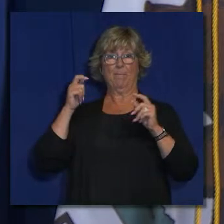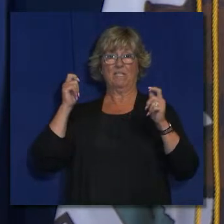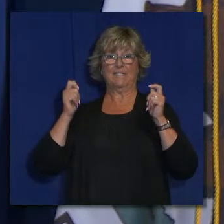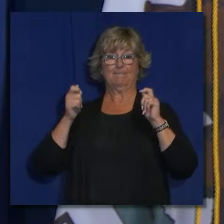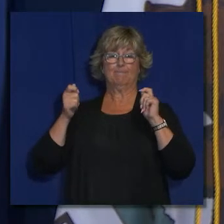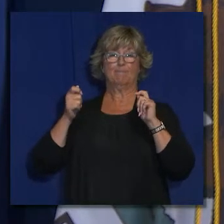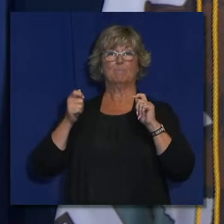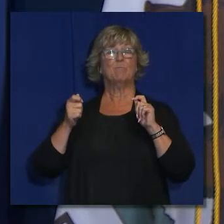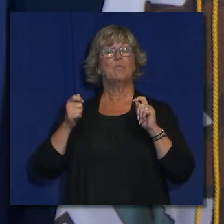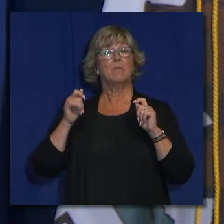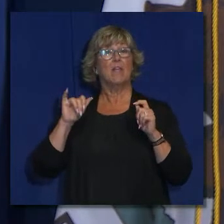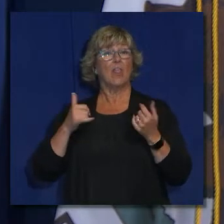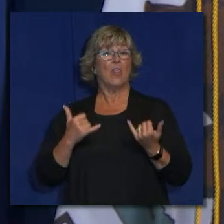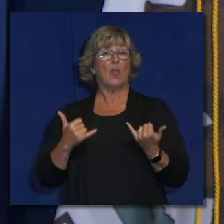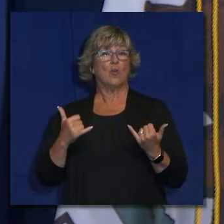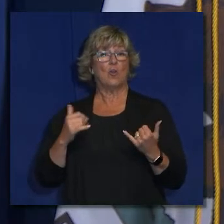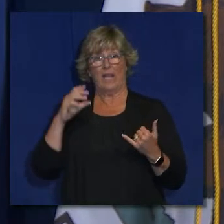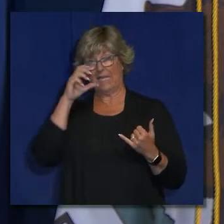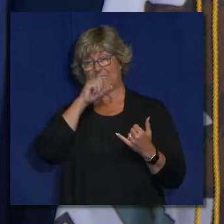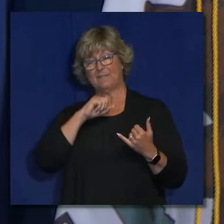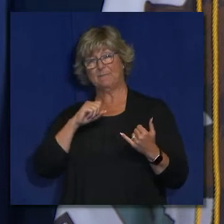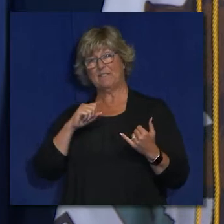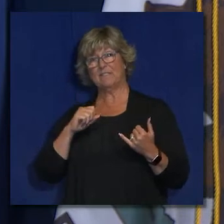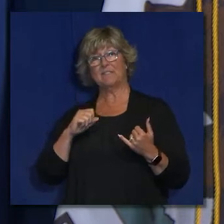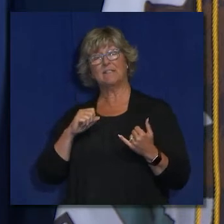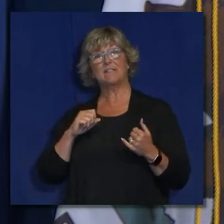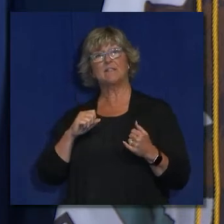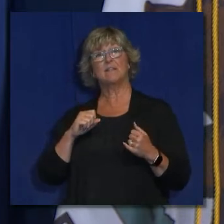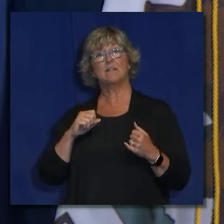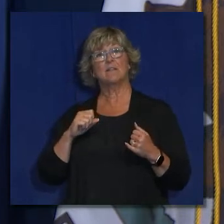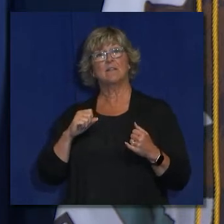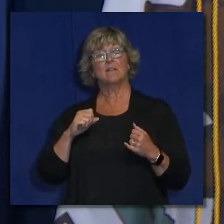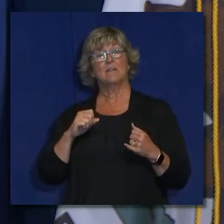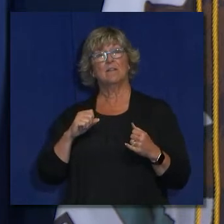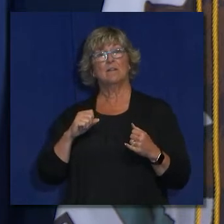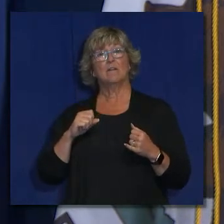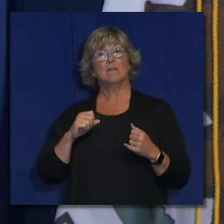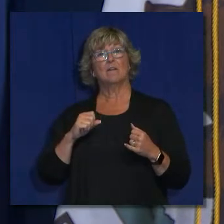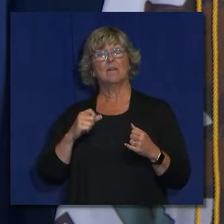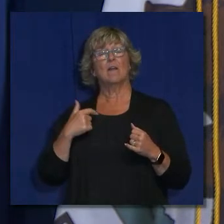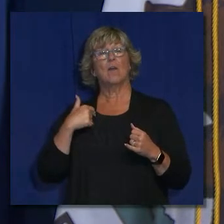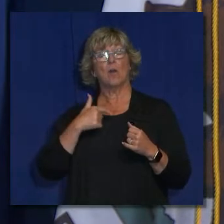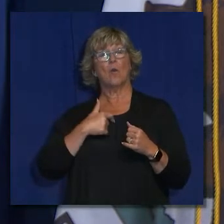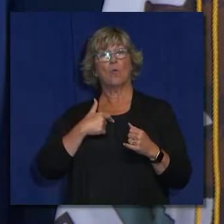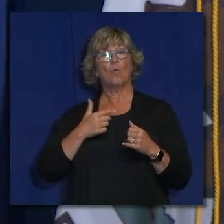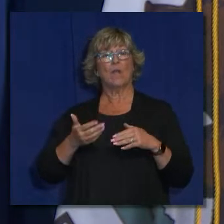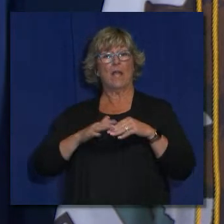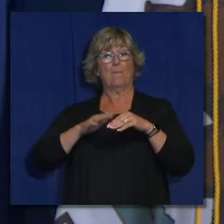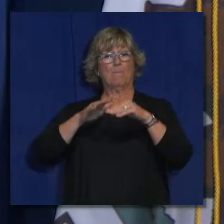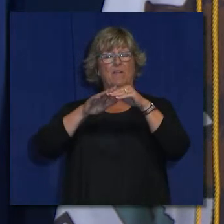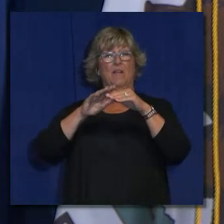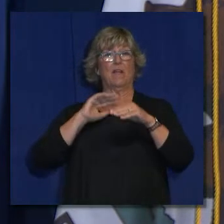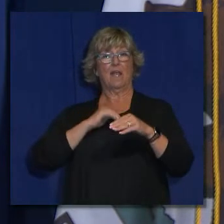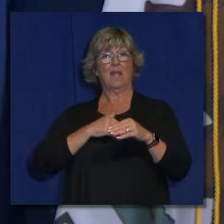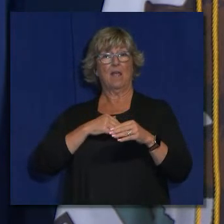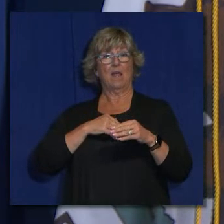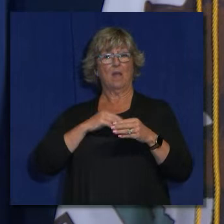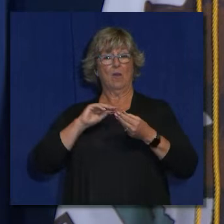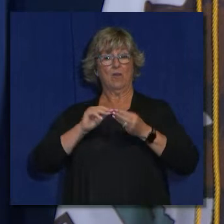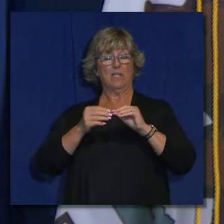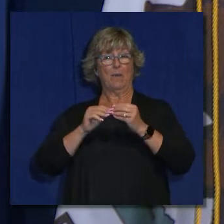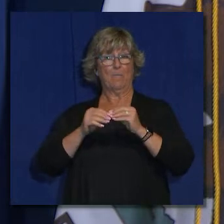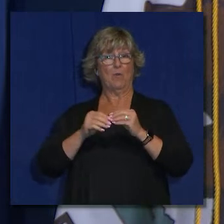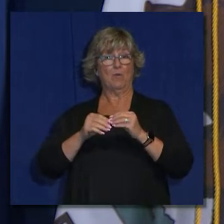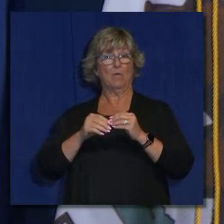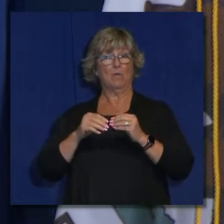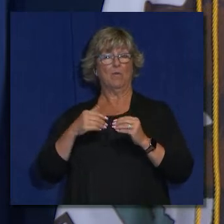revision, so the current estimate, because we update our caseload numbers every process, and